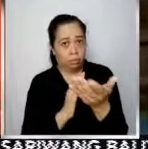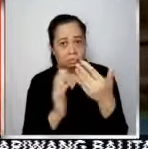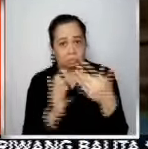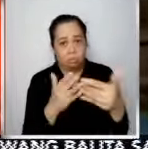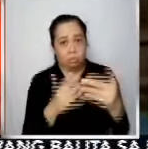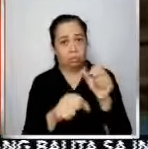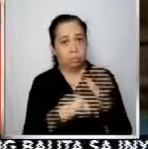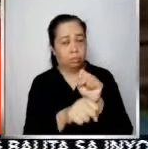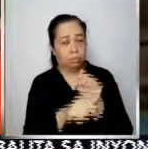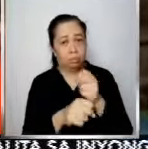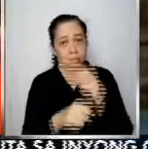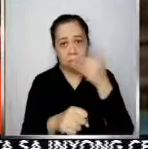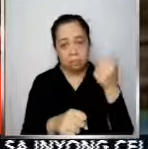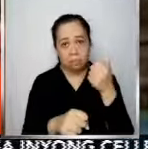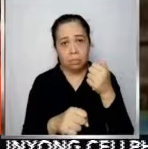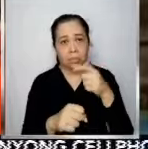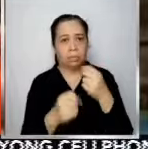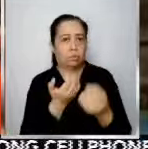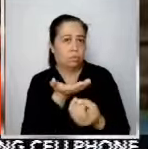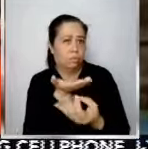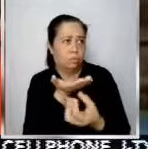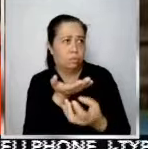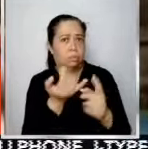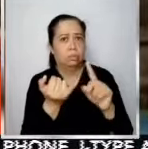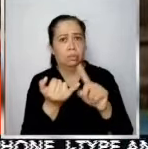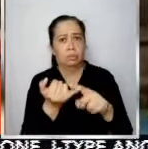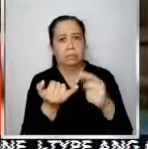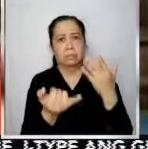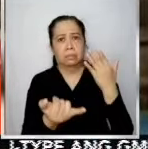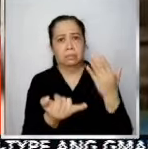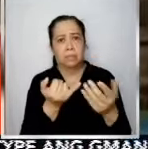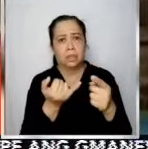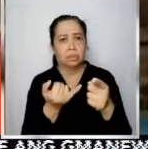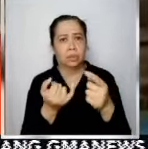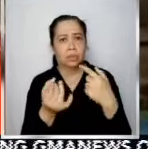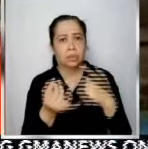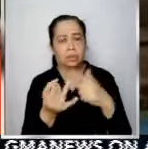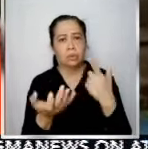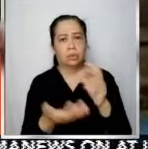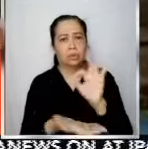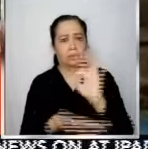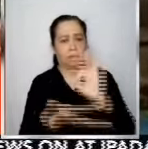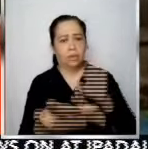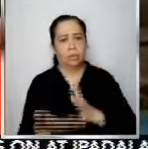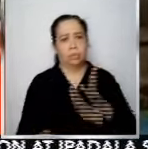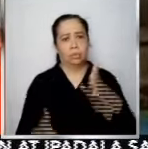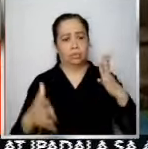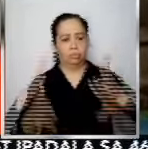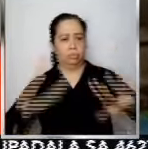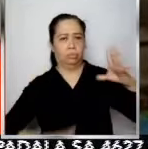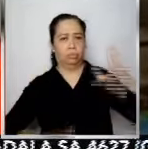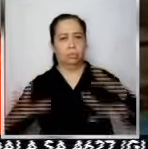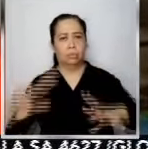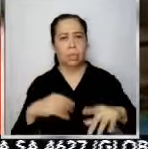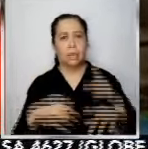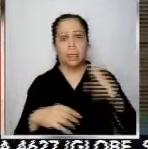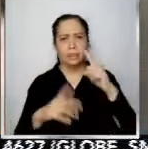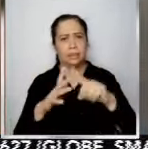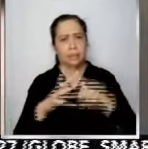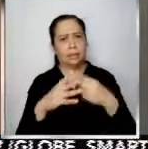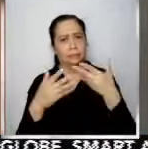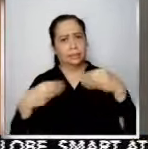culinary, or maybe if you guys, you know, fashion, you can make clothes, or I think you should start selling it online because that's going to be a huge